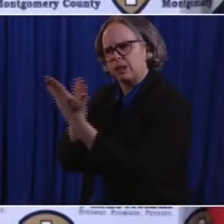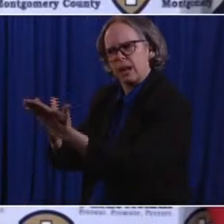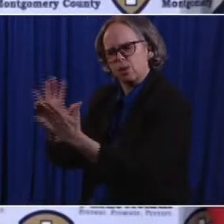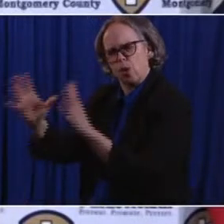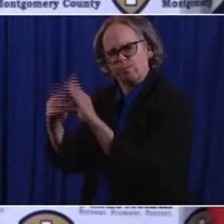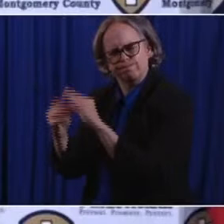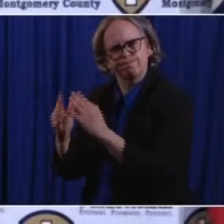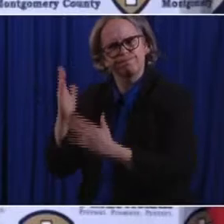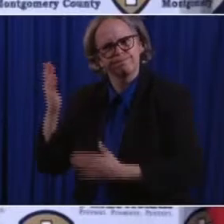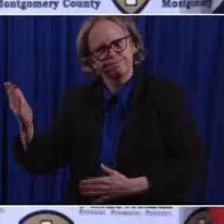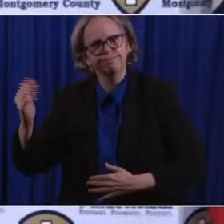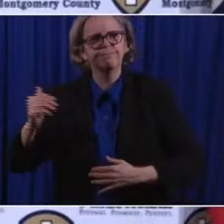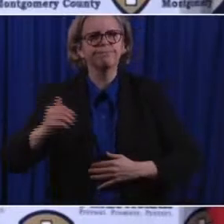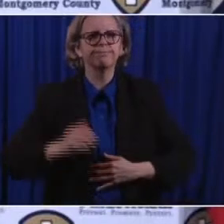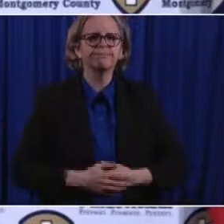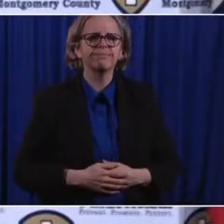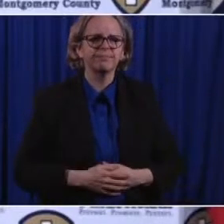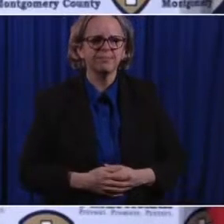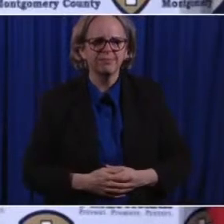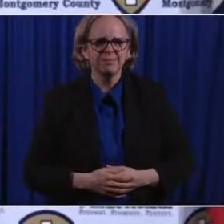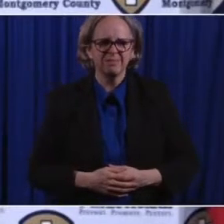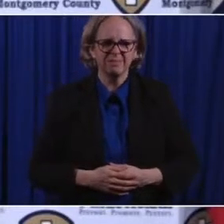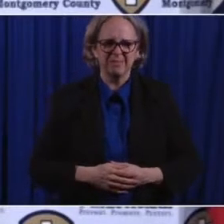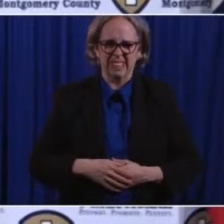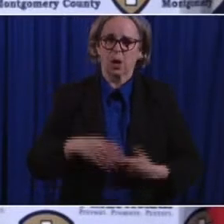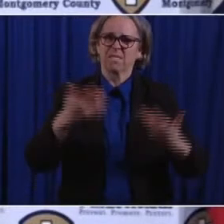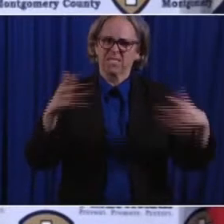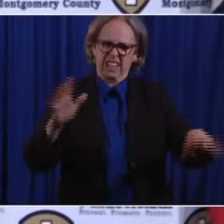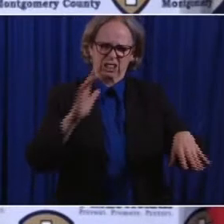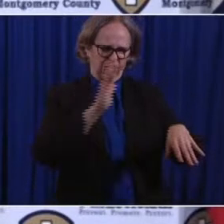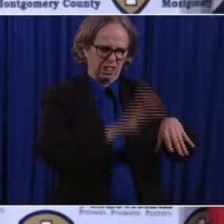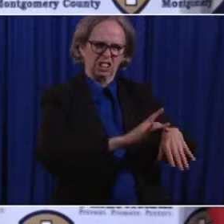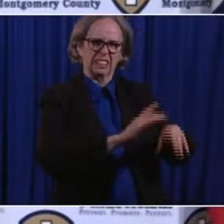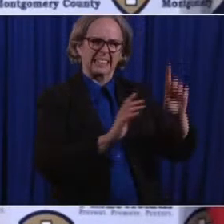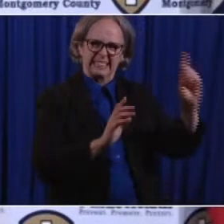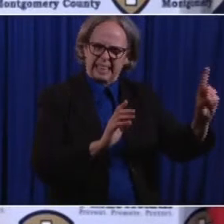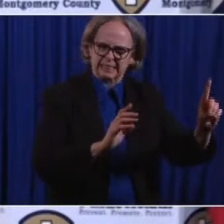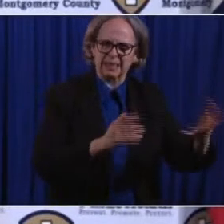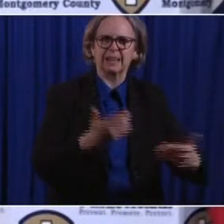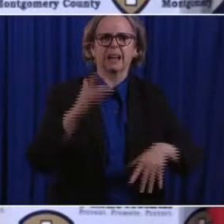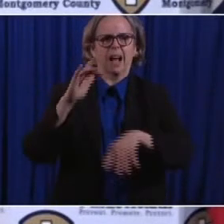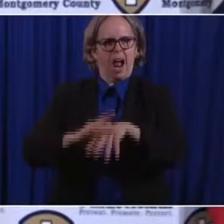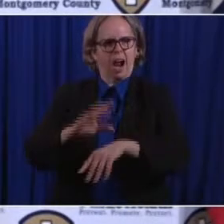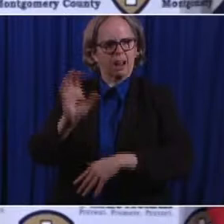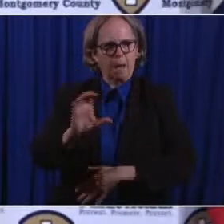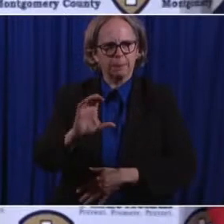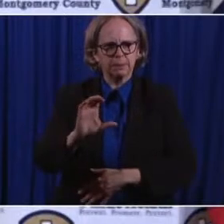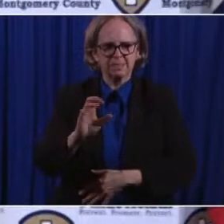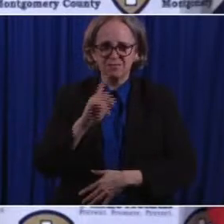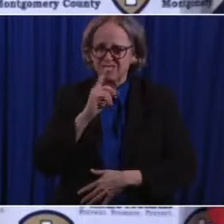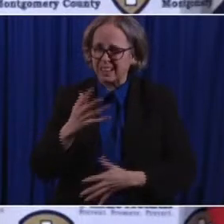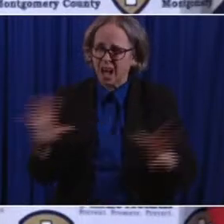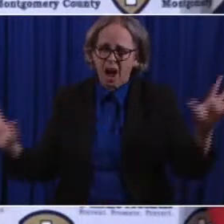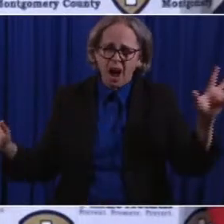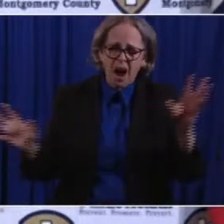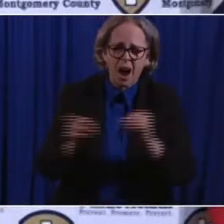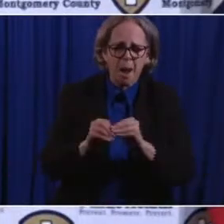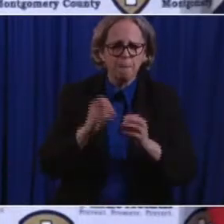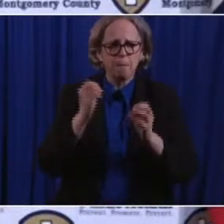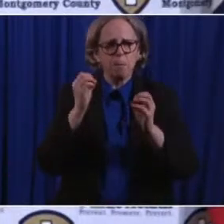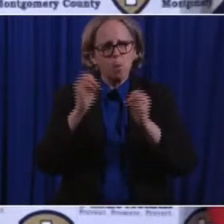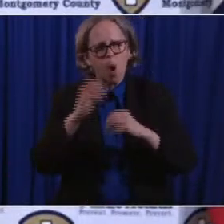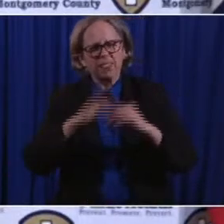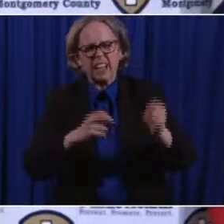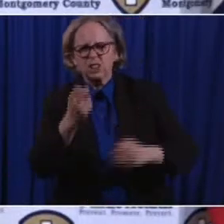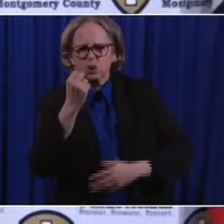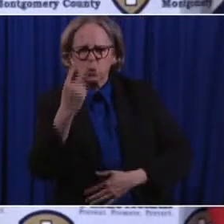in Dayton and in Columbus, we have more than a dozen long-term regional mass vaccination clinics open or that will be opening